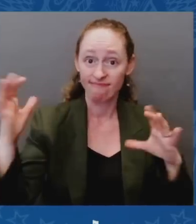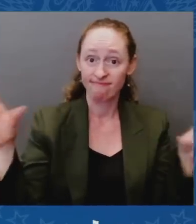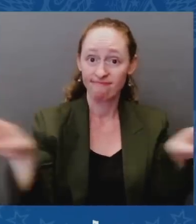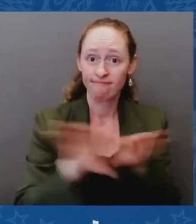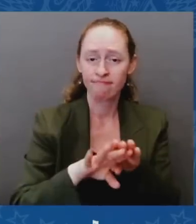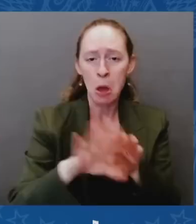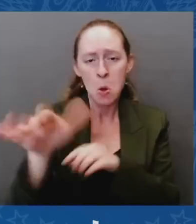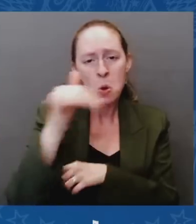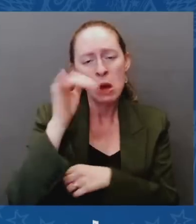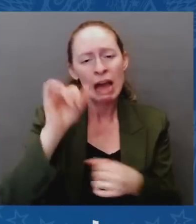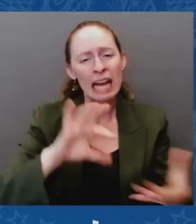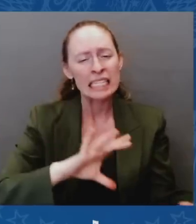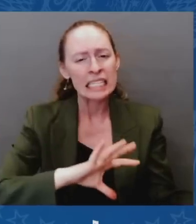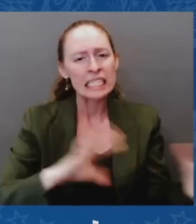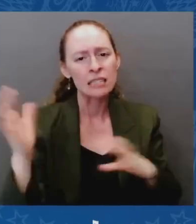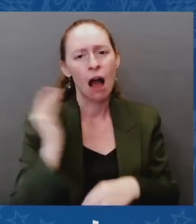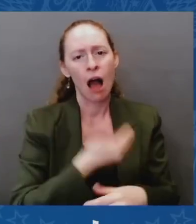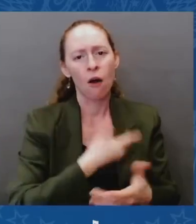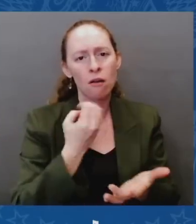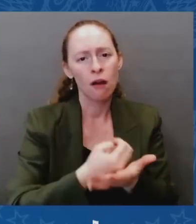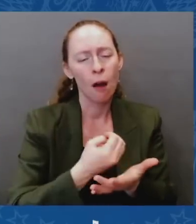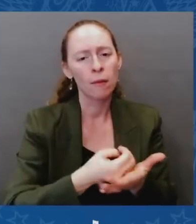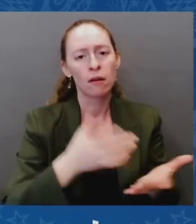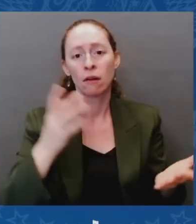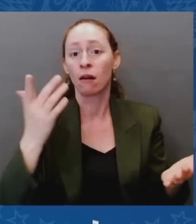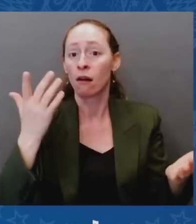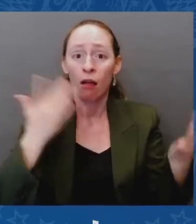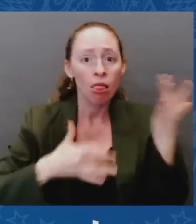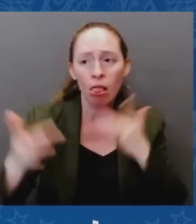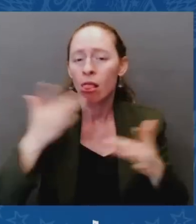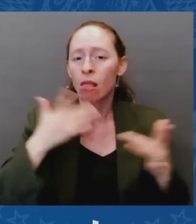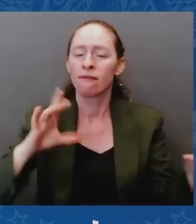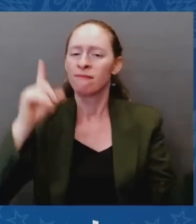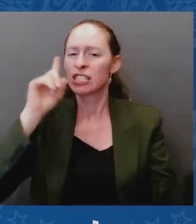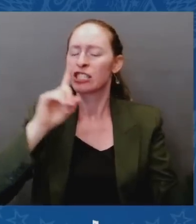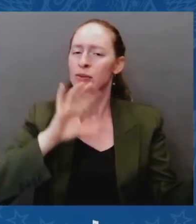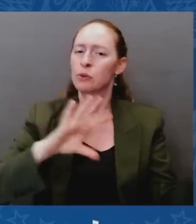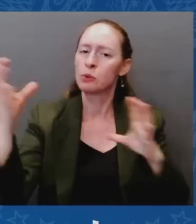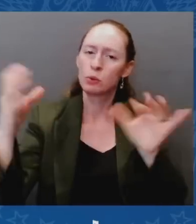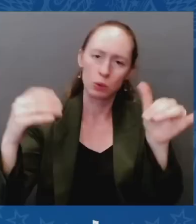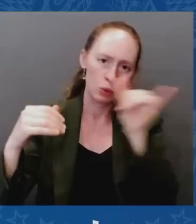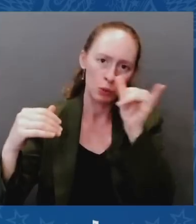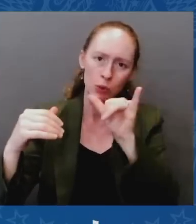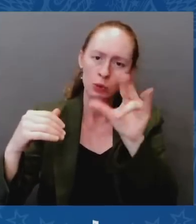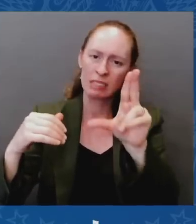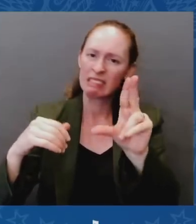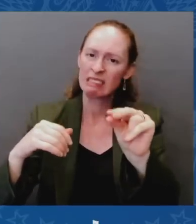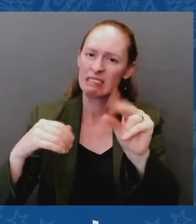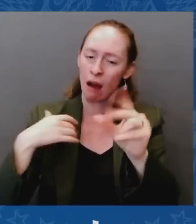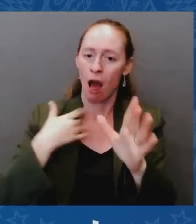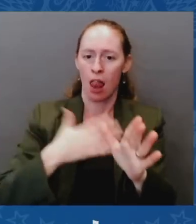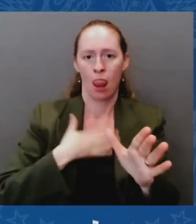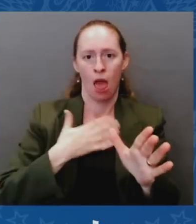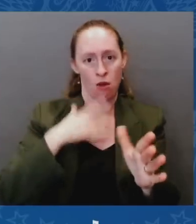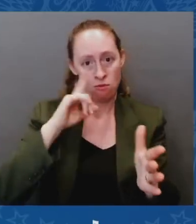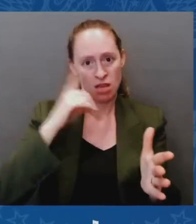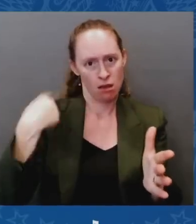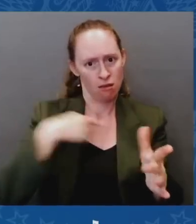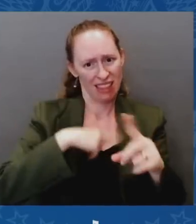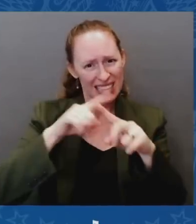on, and it's hard to realize this, from everything from clean water to food to gas to